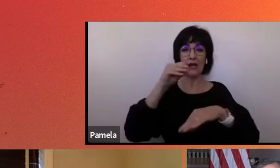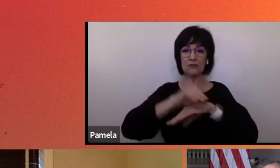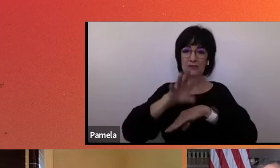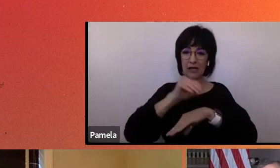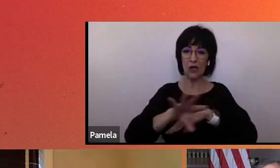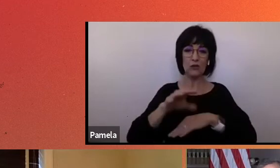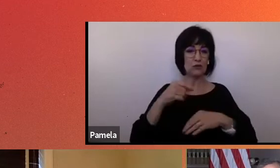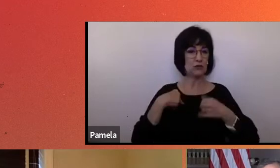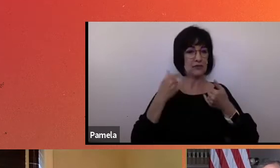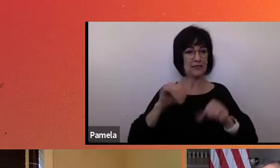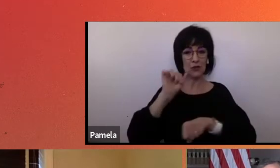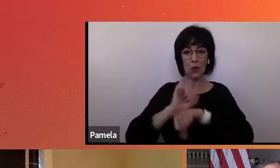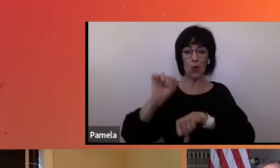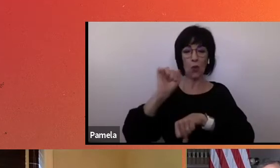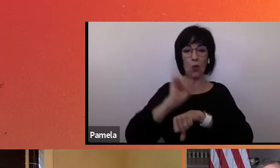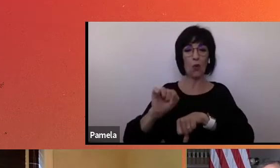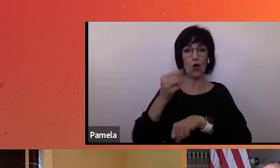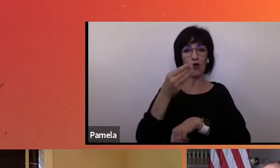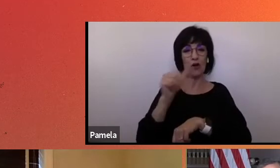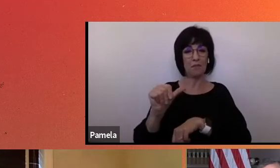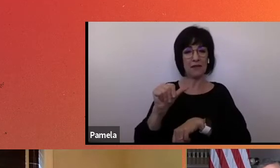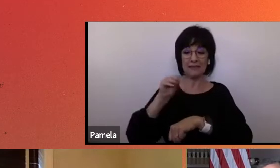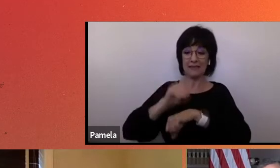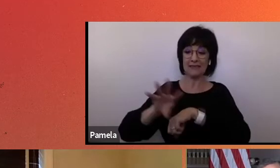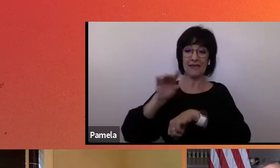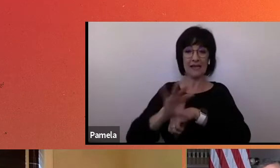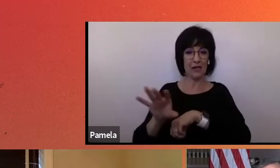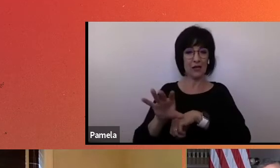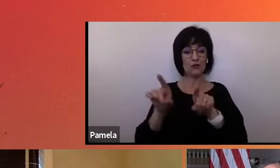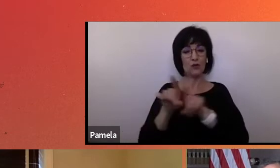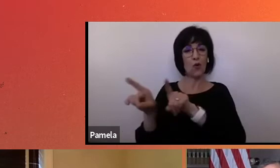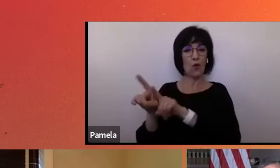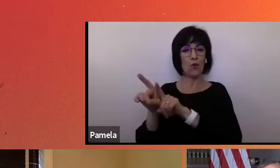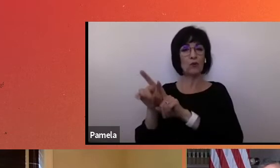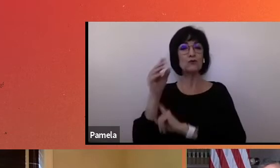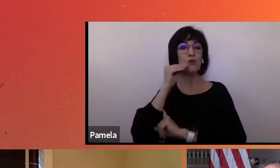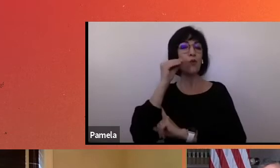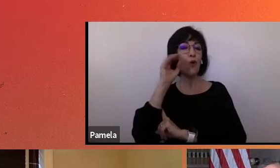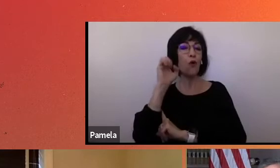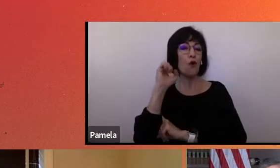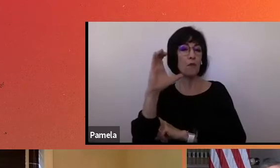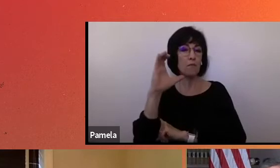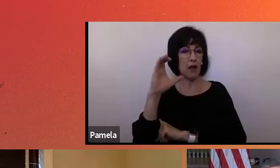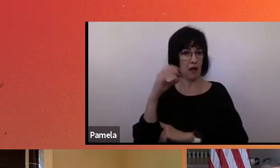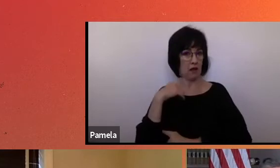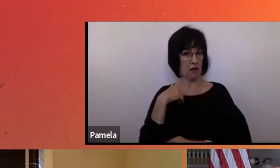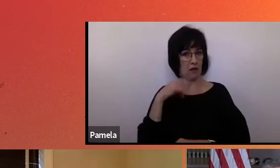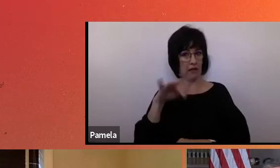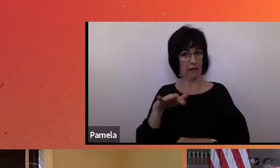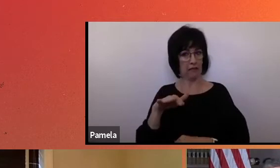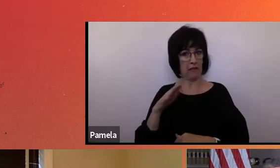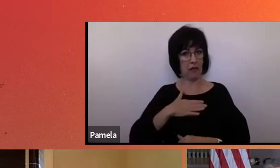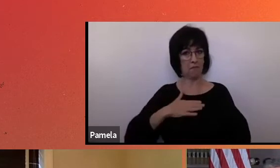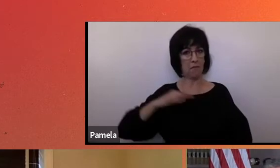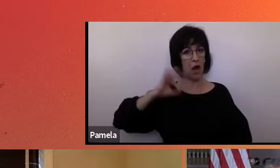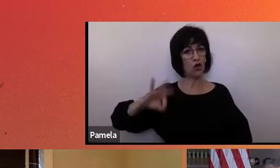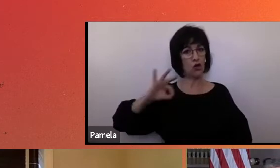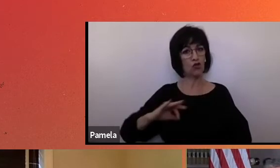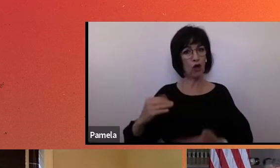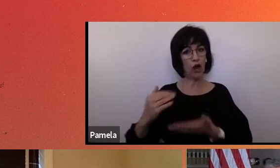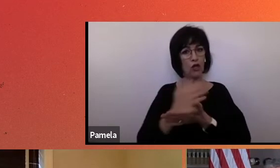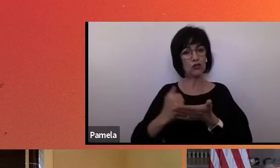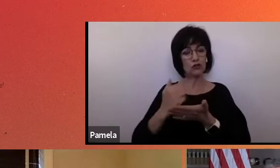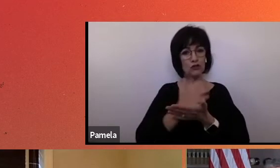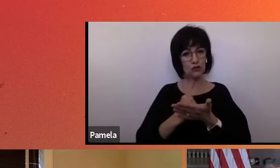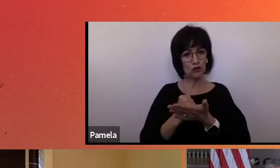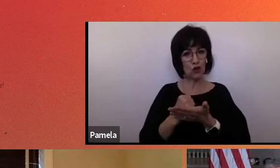in counseling as well as in home economics. And I was going to lose all the credits that I had earned toward my master's in home